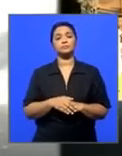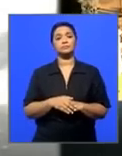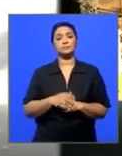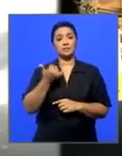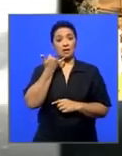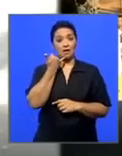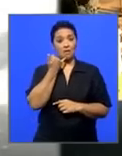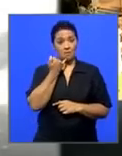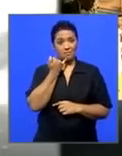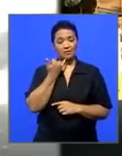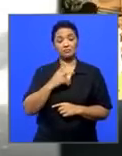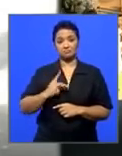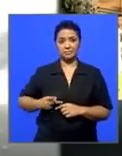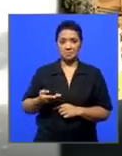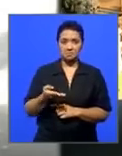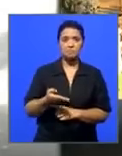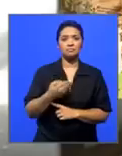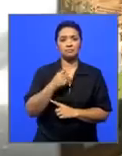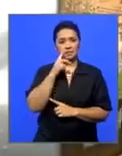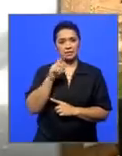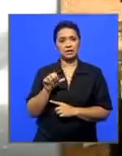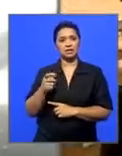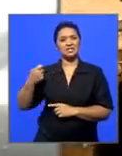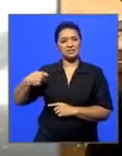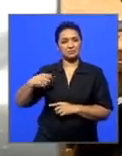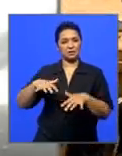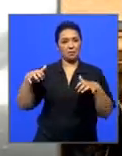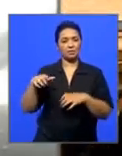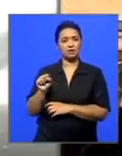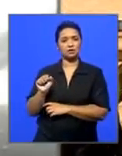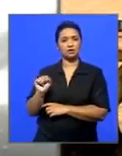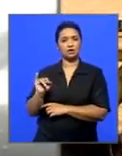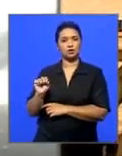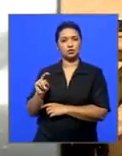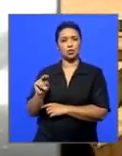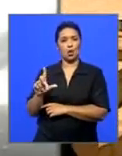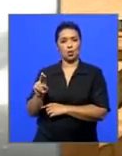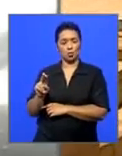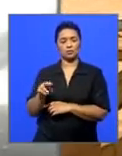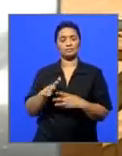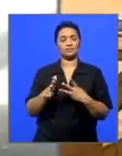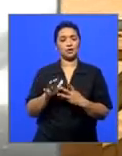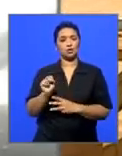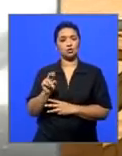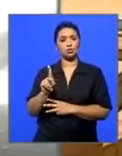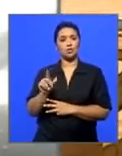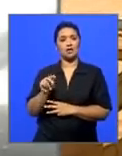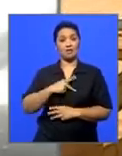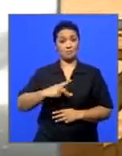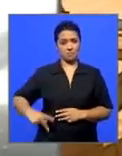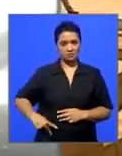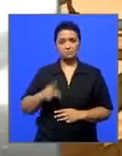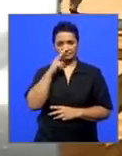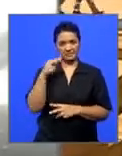President Thabo Mbeki, he was seen. Max Sisulu, the Sudanese president, was also seen. You saw F.W.